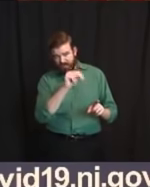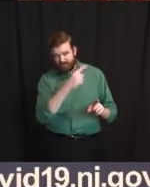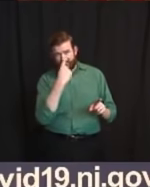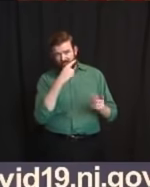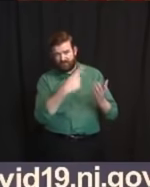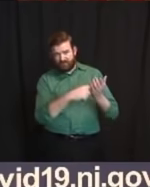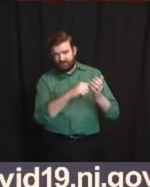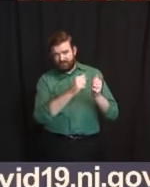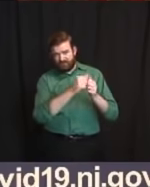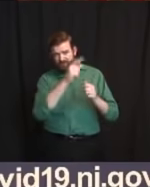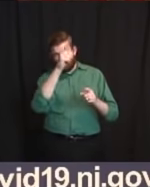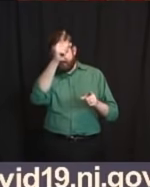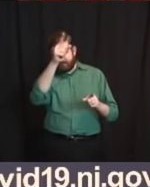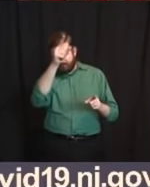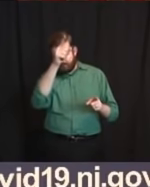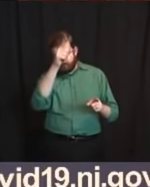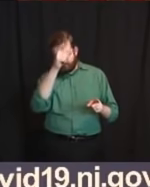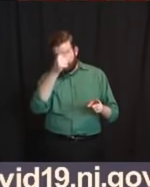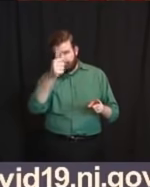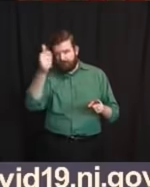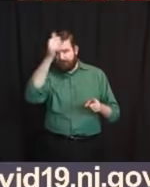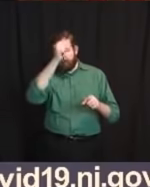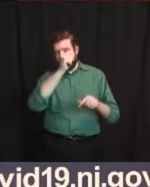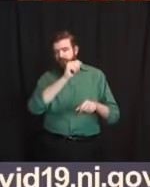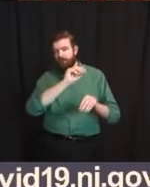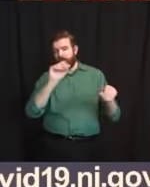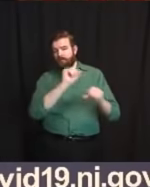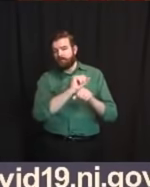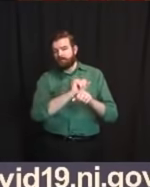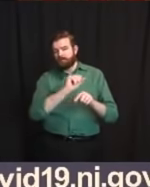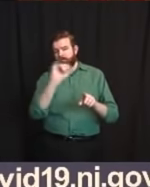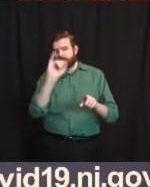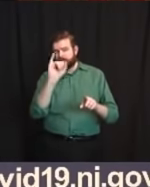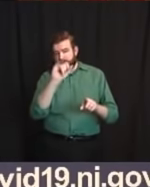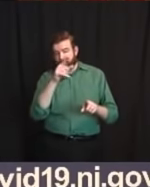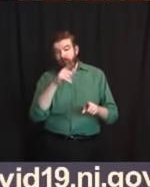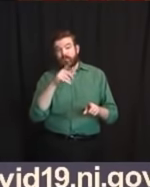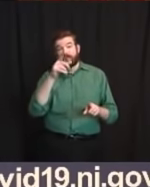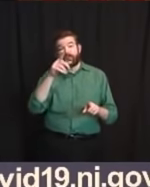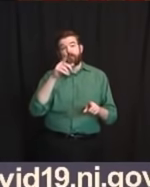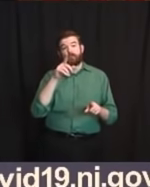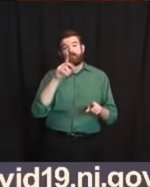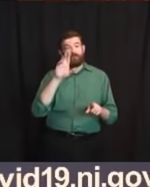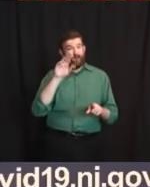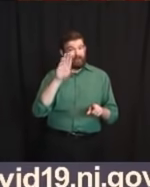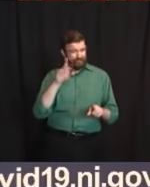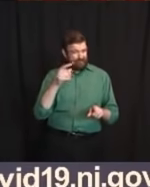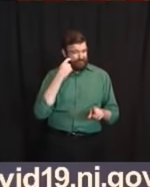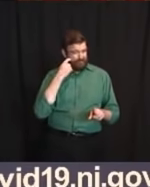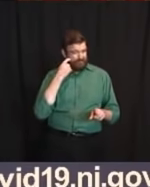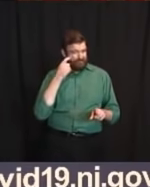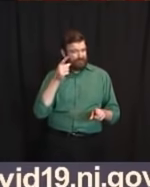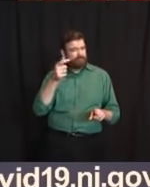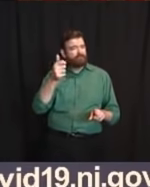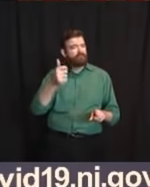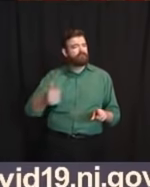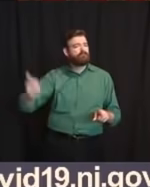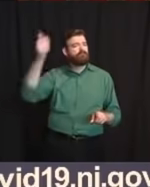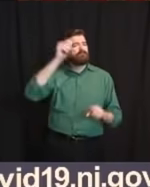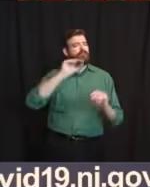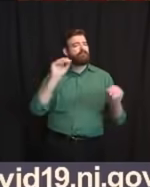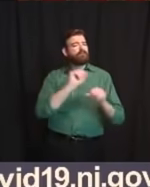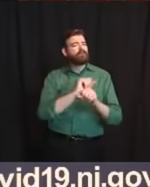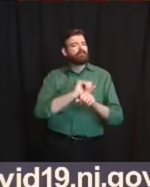unemployment insurance? Rob was just here yesterday. I don't think we've got a whole lot new to report, other than if you're frustrated, I don't blame you. We're chopping through this as best